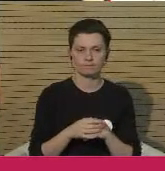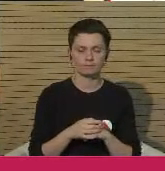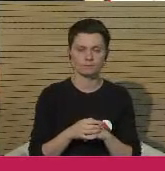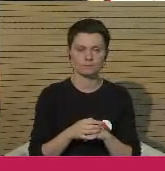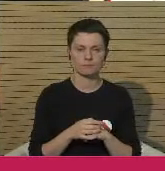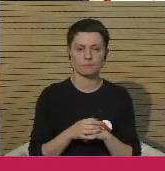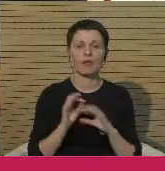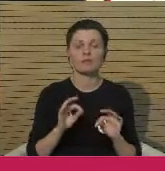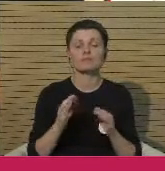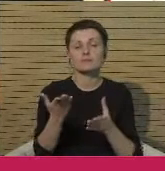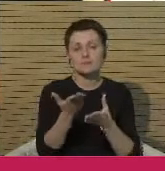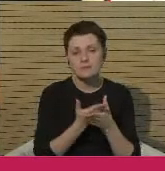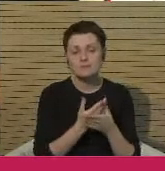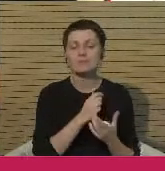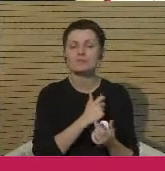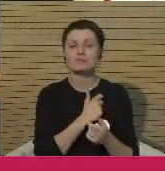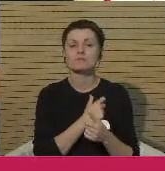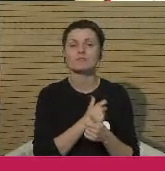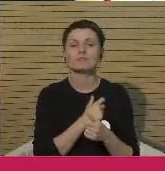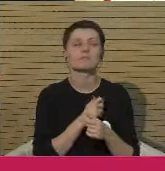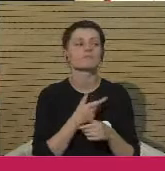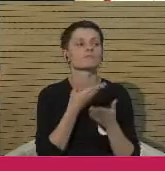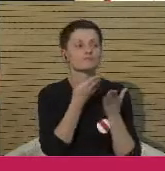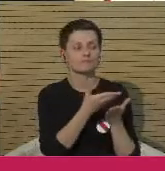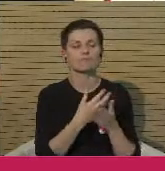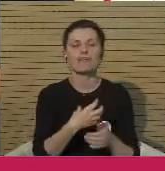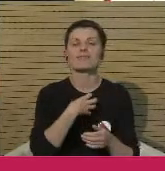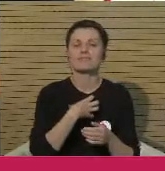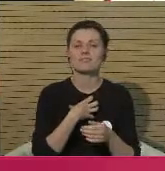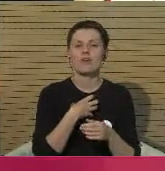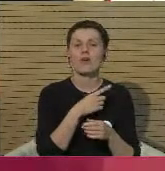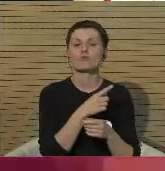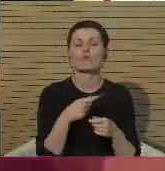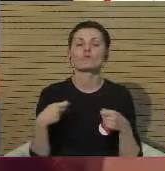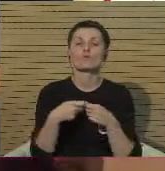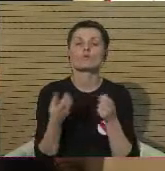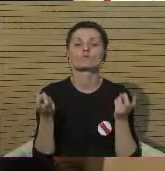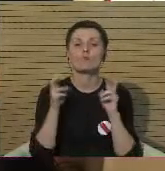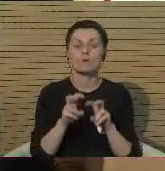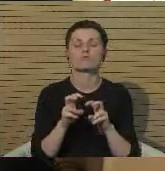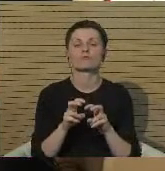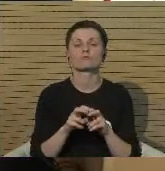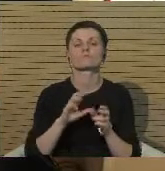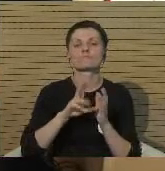questions to our talk. Now, let me ask for